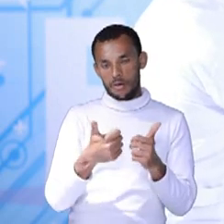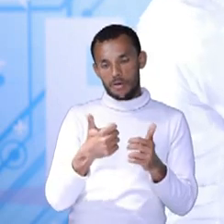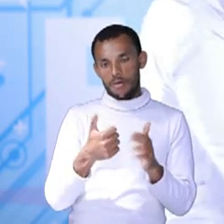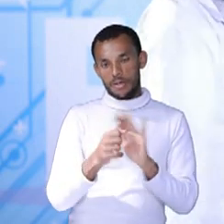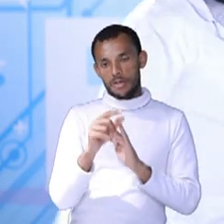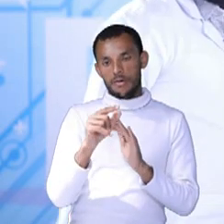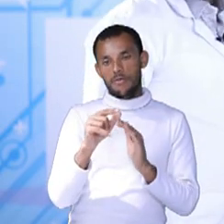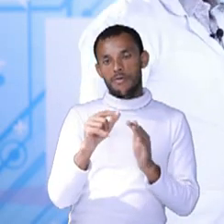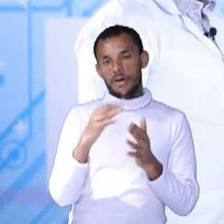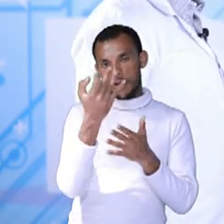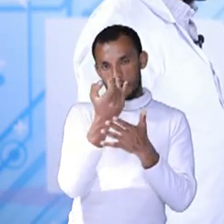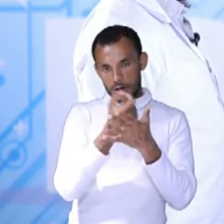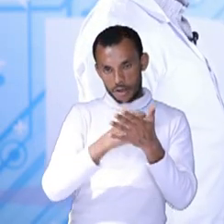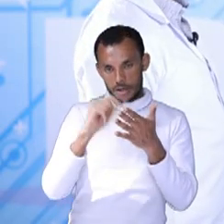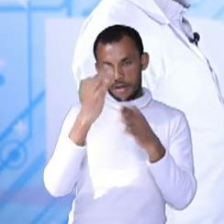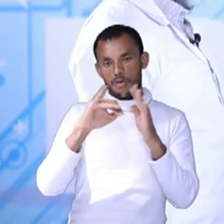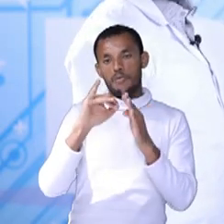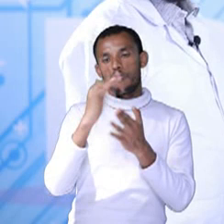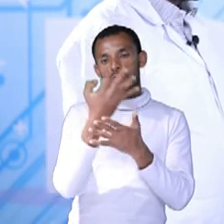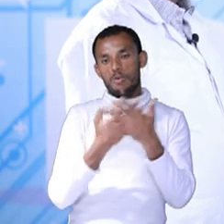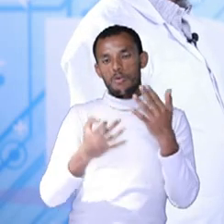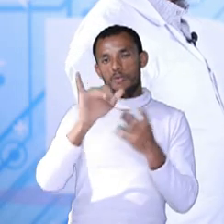written in the form of y.